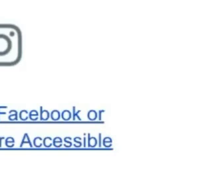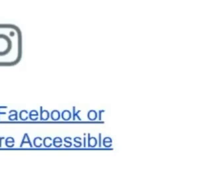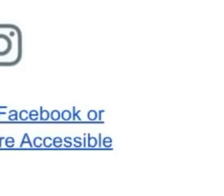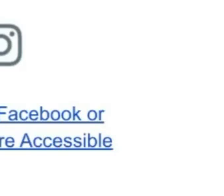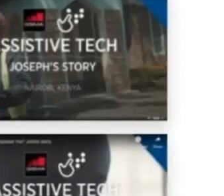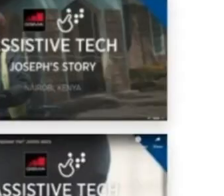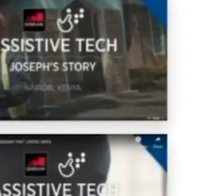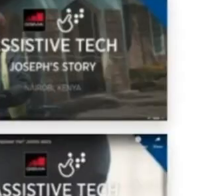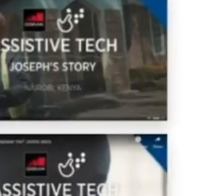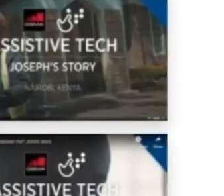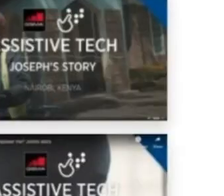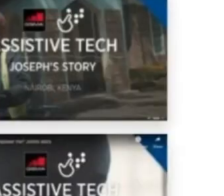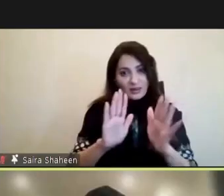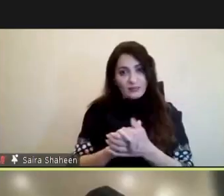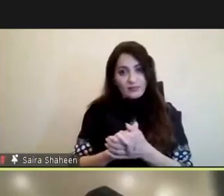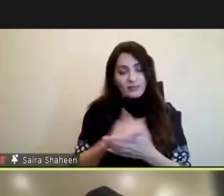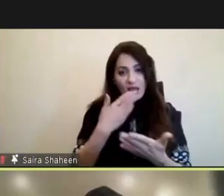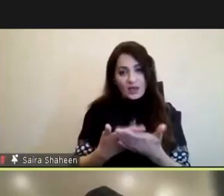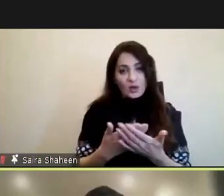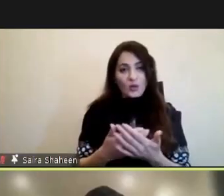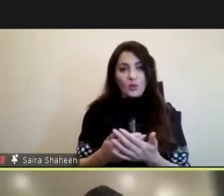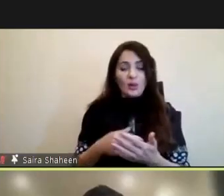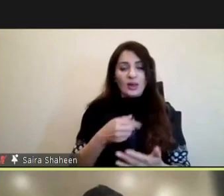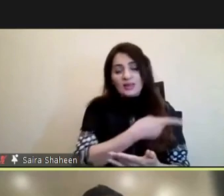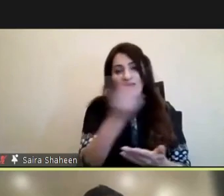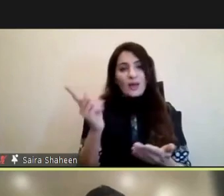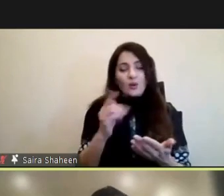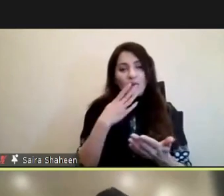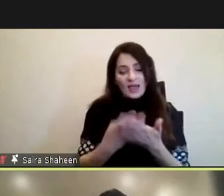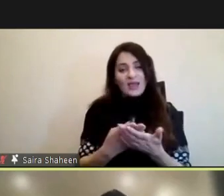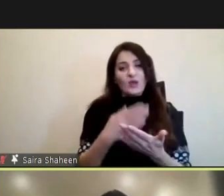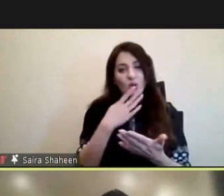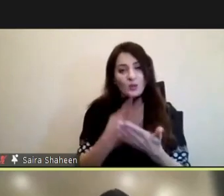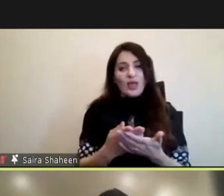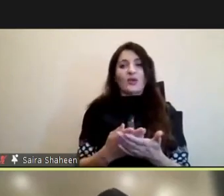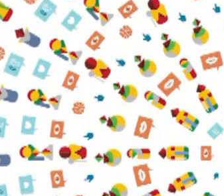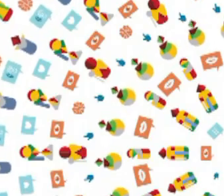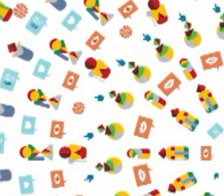responses to. Thank you so much, everyone, and have a good day. Thank you.